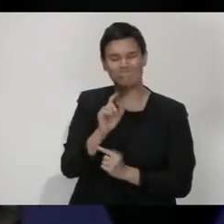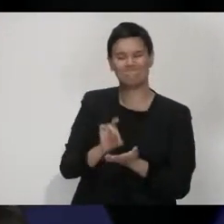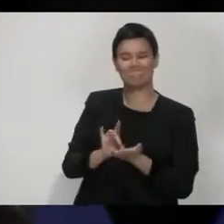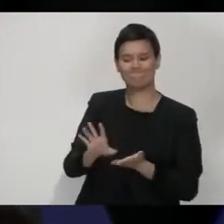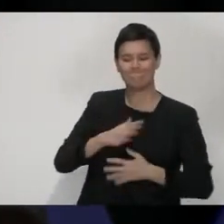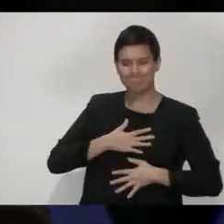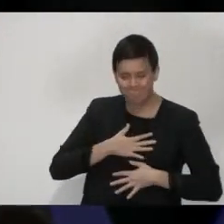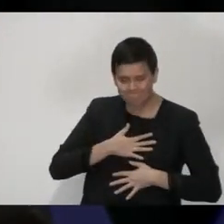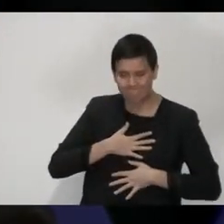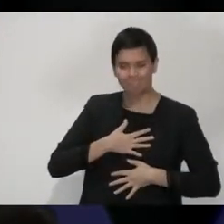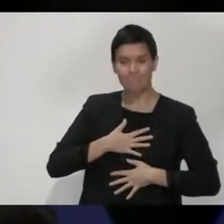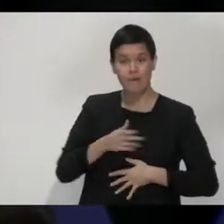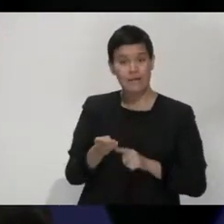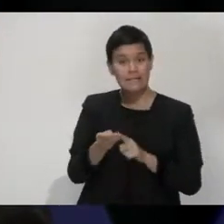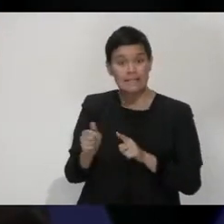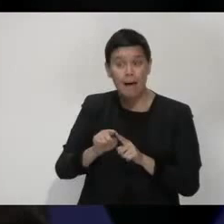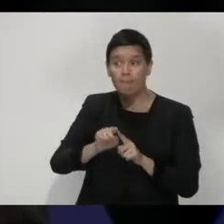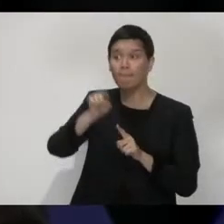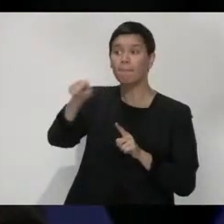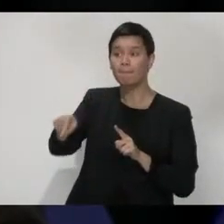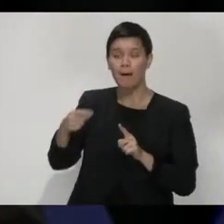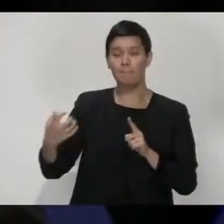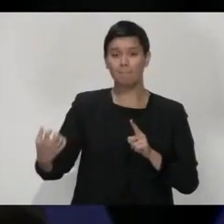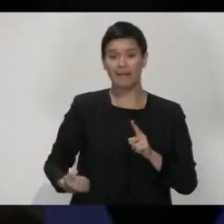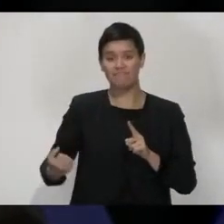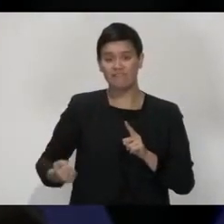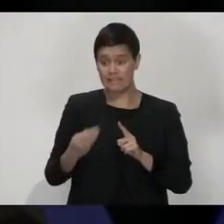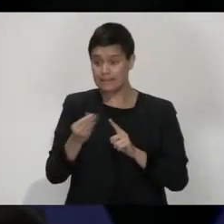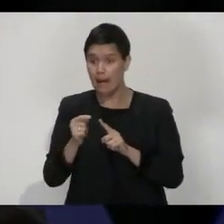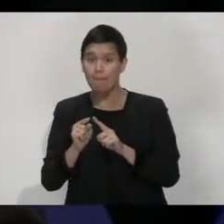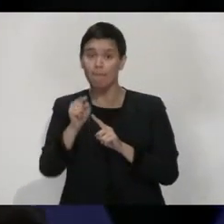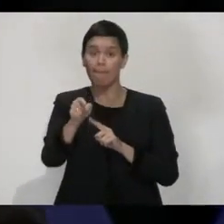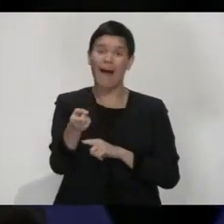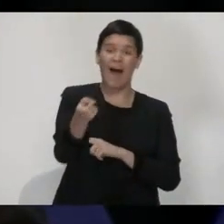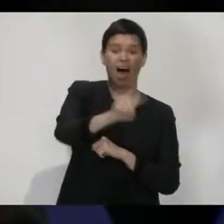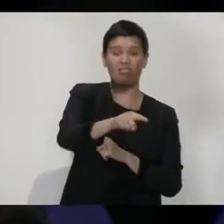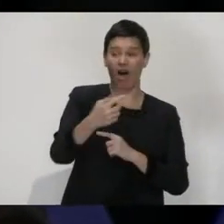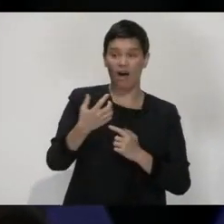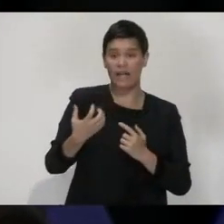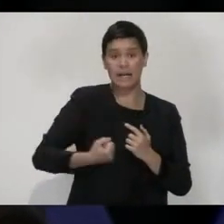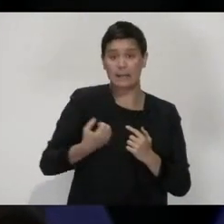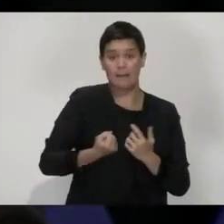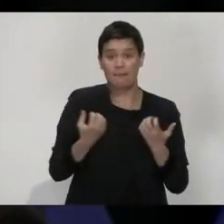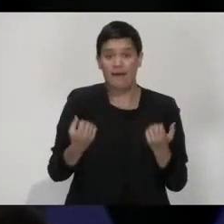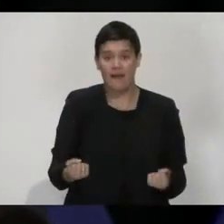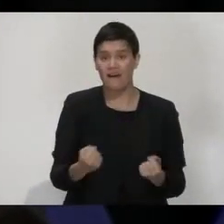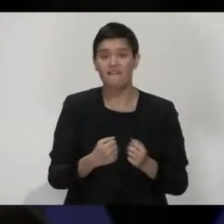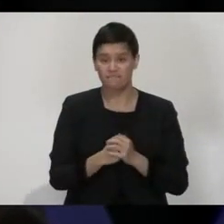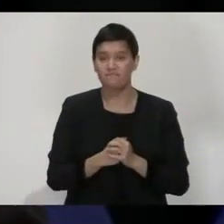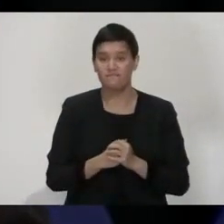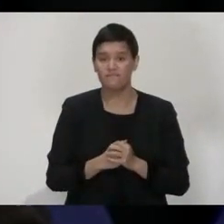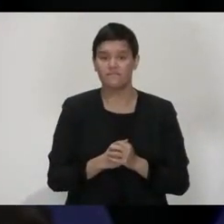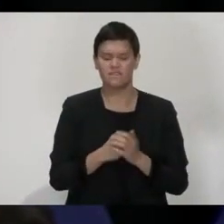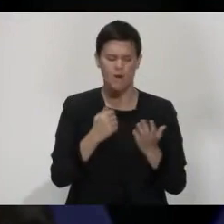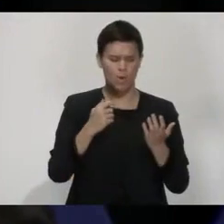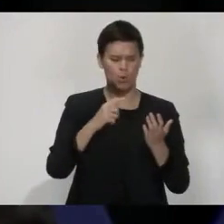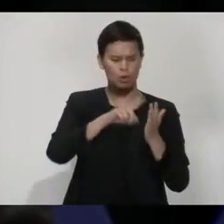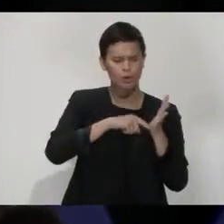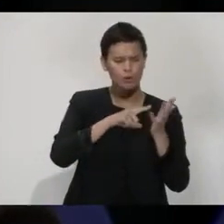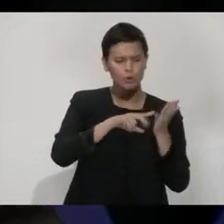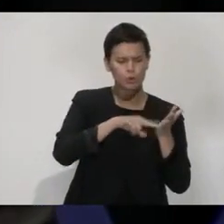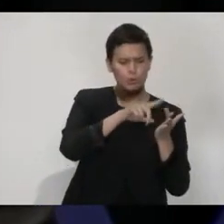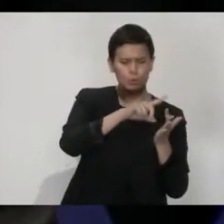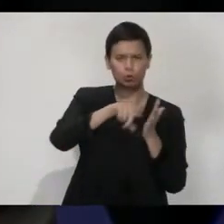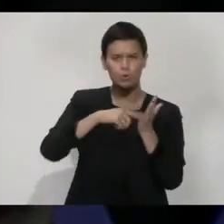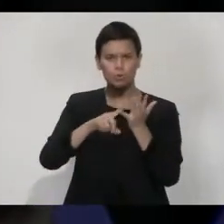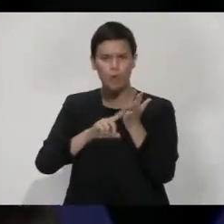We did see that very strong period for the economy through late June and into July. And so, it's a good sign for the economy,